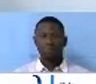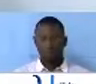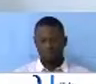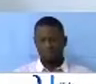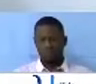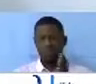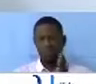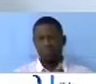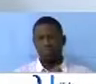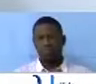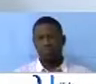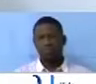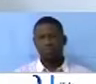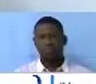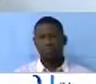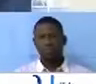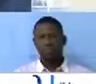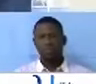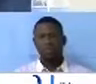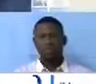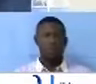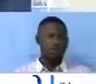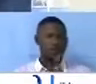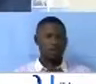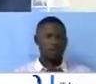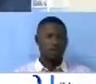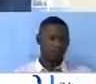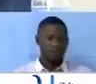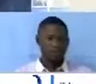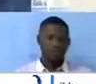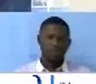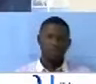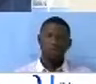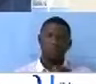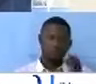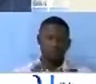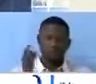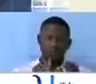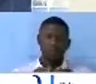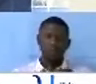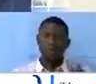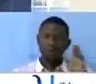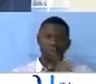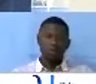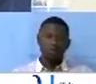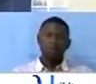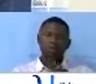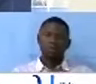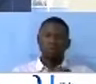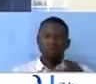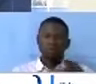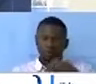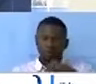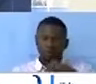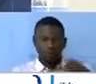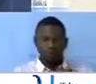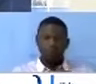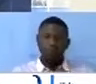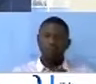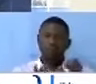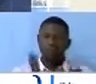true. And they were prosecuted on the basis of the evidence that was gathered in that